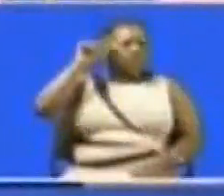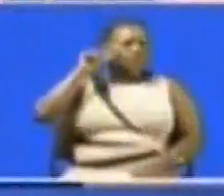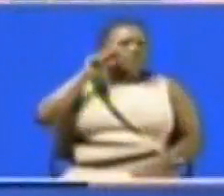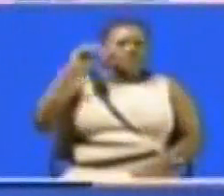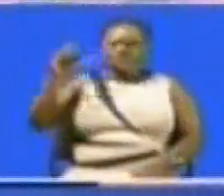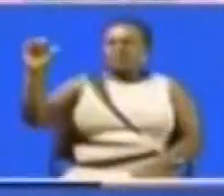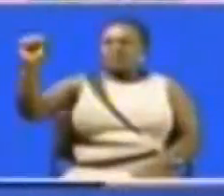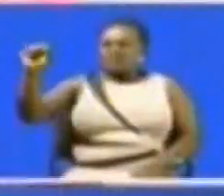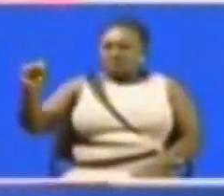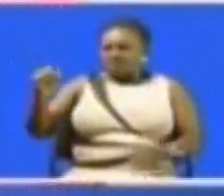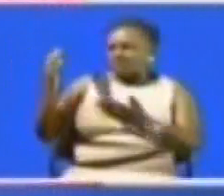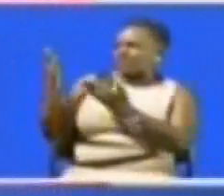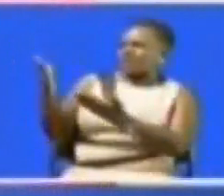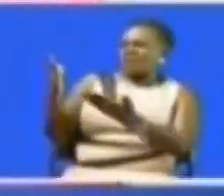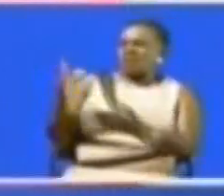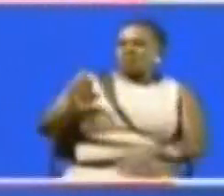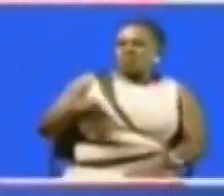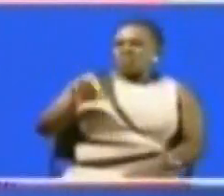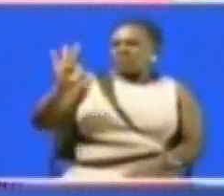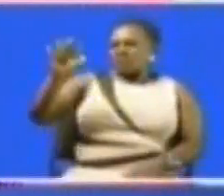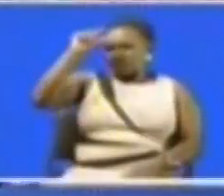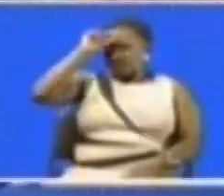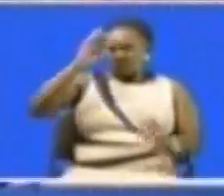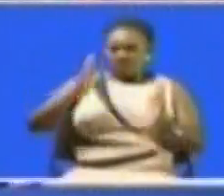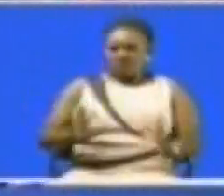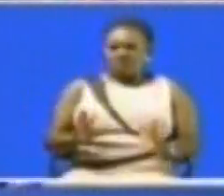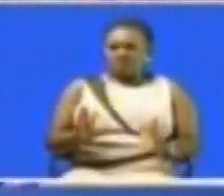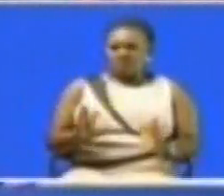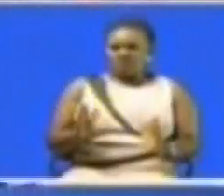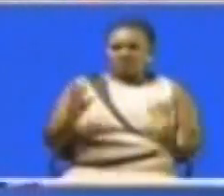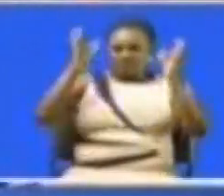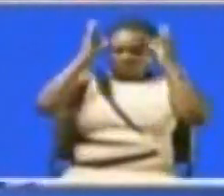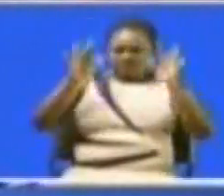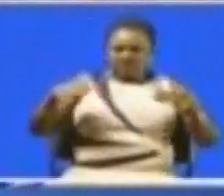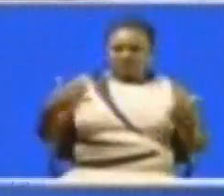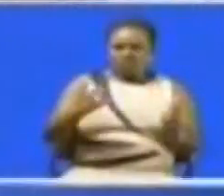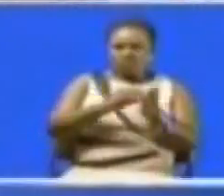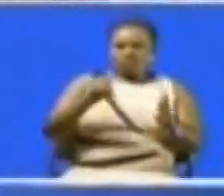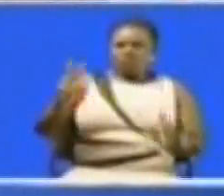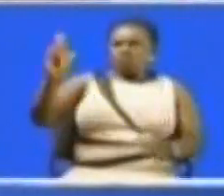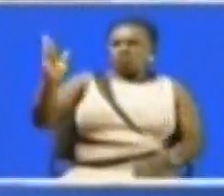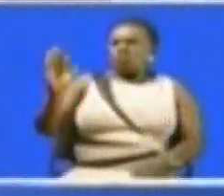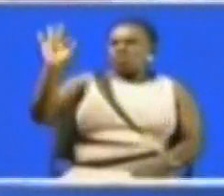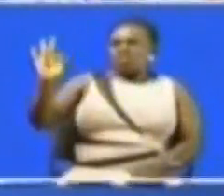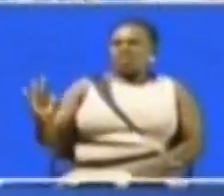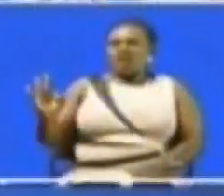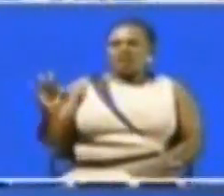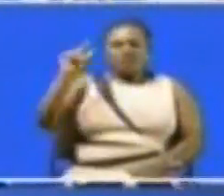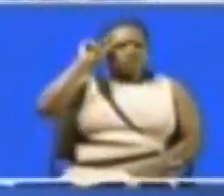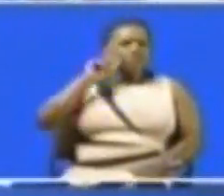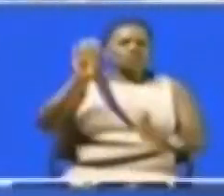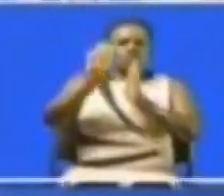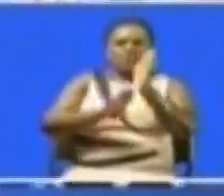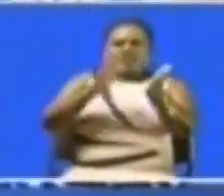Secretary Margaret Kobia, and the three women governors, their resolution was to do away with the two-thirds gender bill. There can